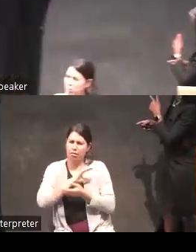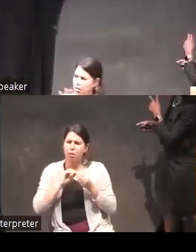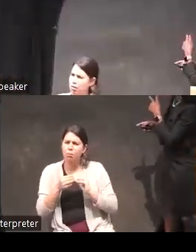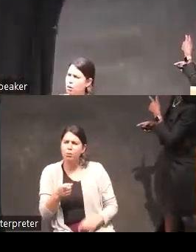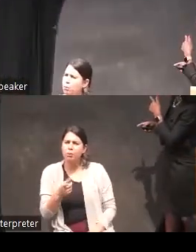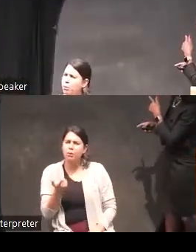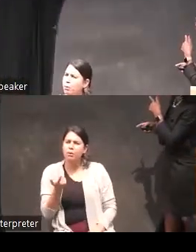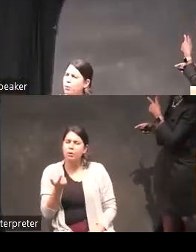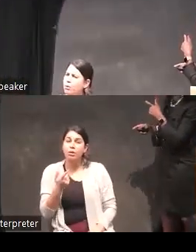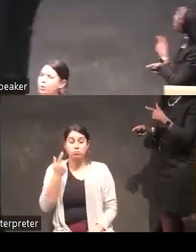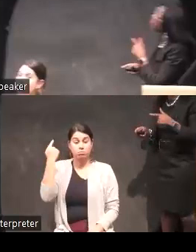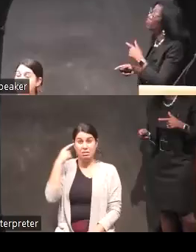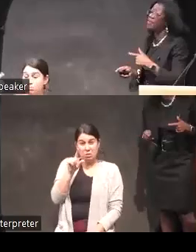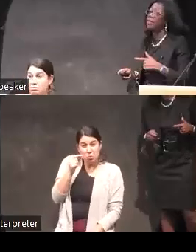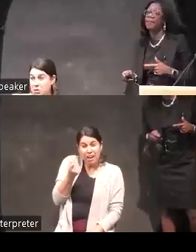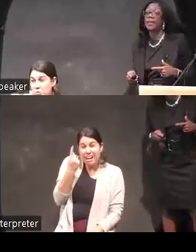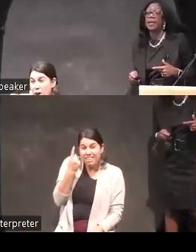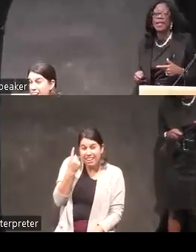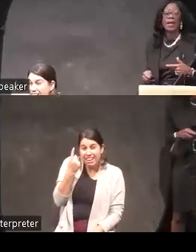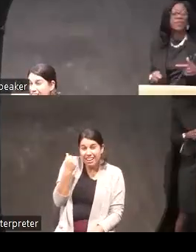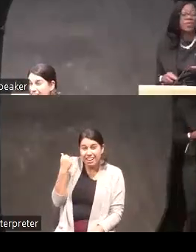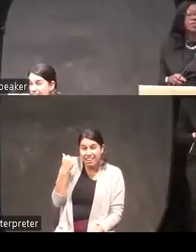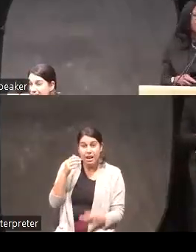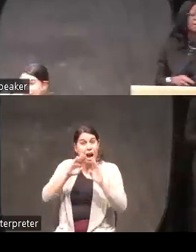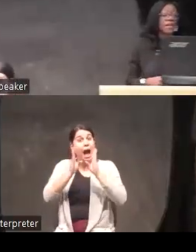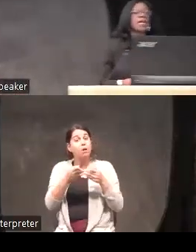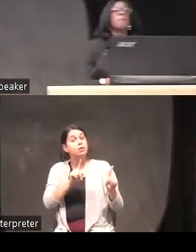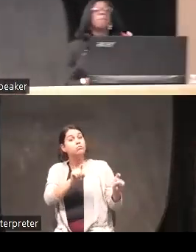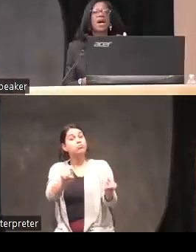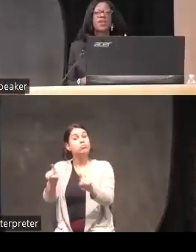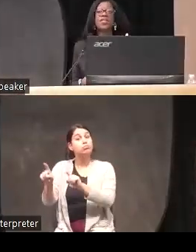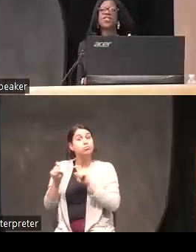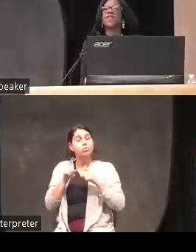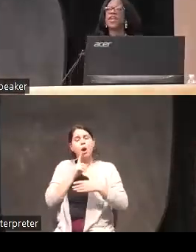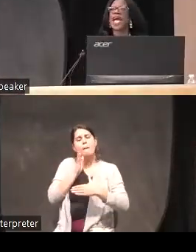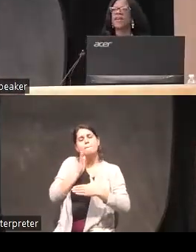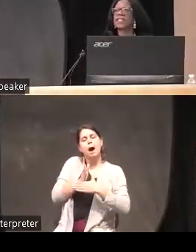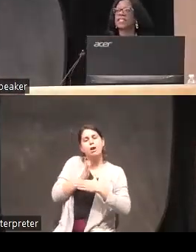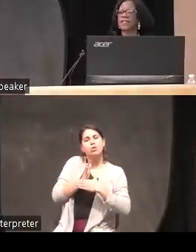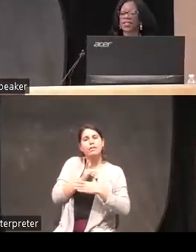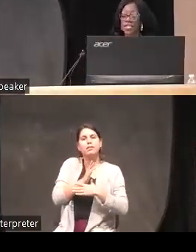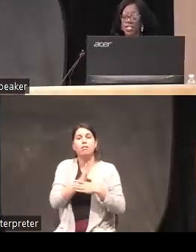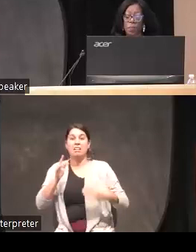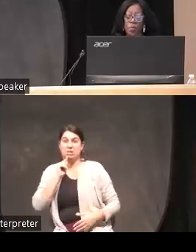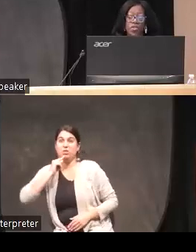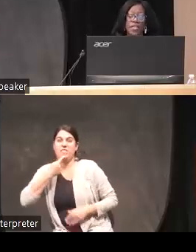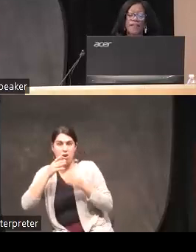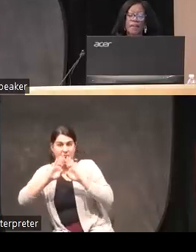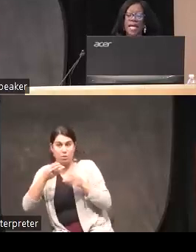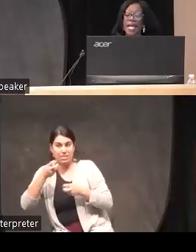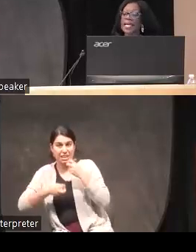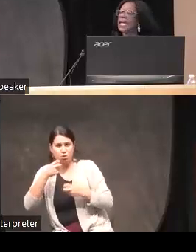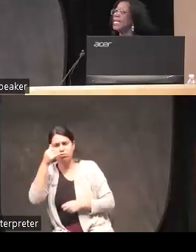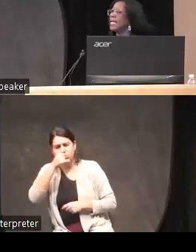this 2011 rather, the housing survey, moderate to severe housing defects disproportionately